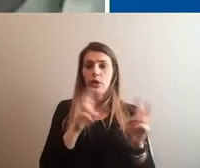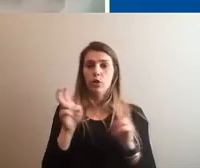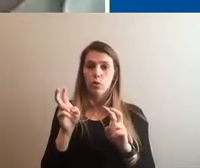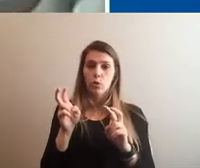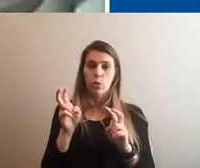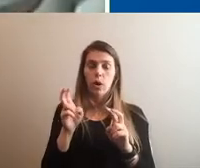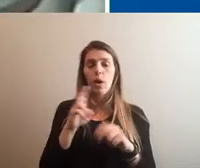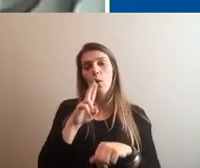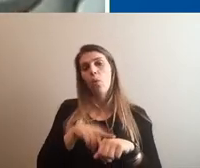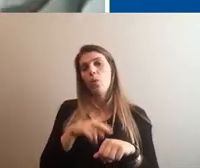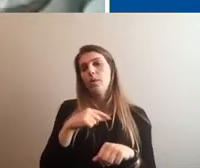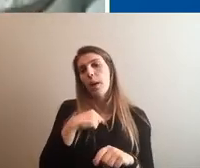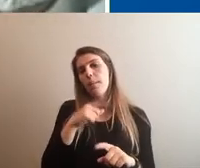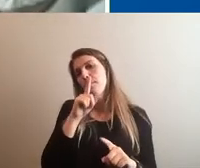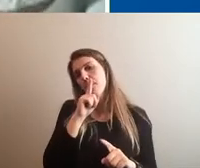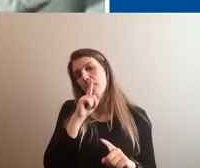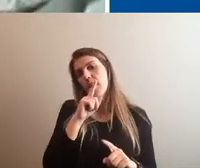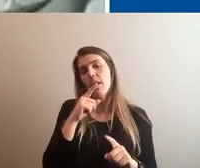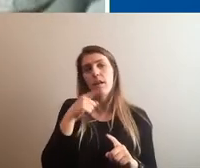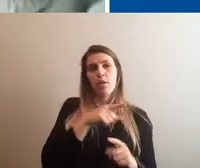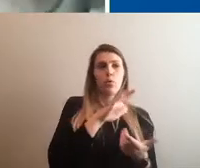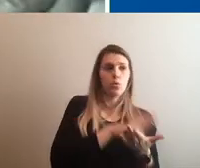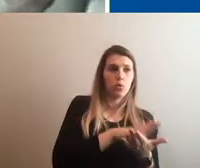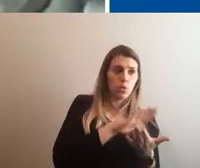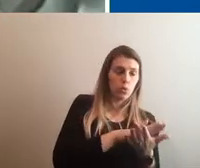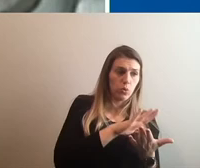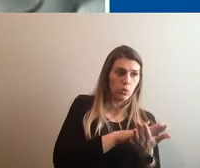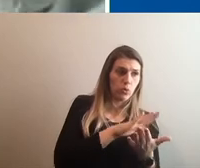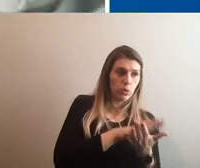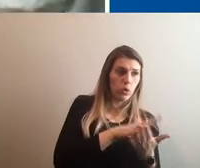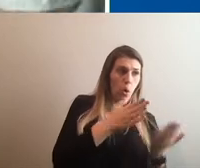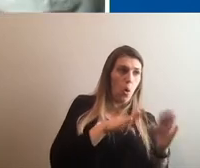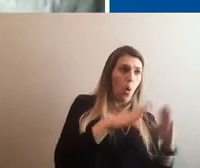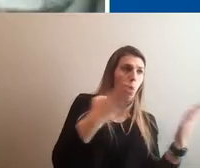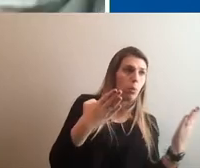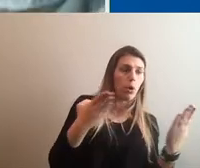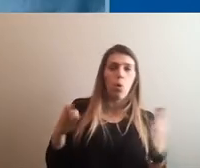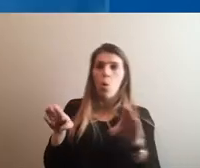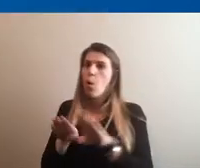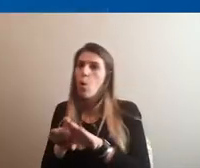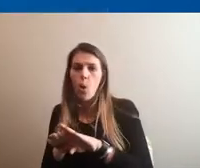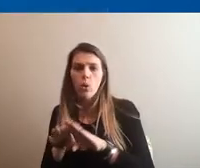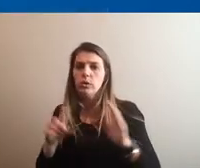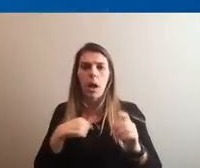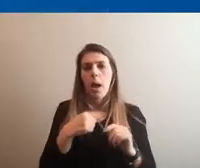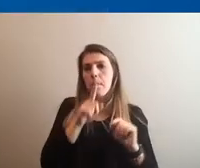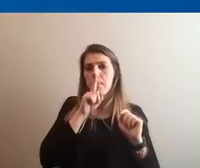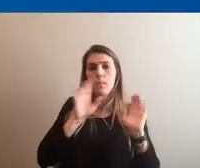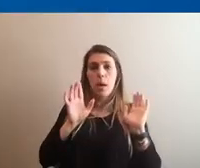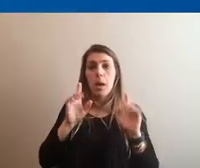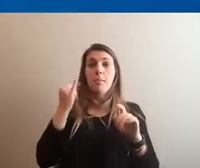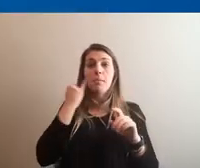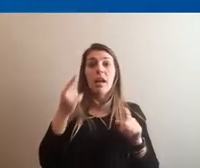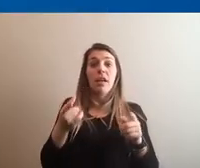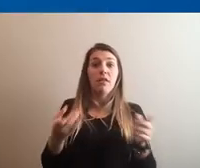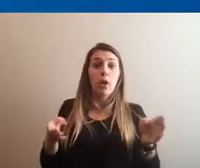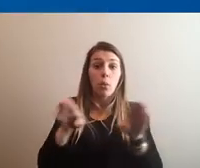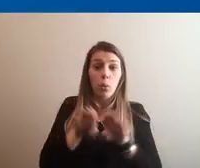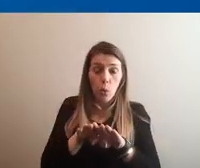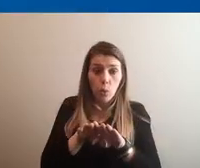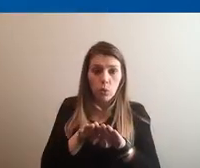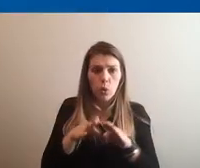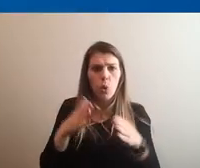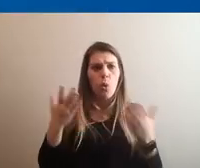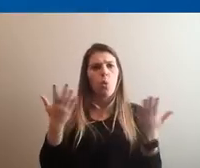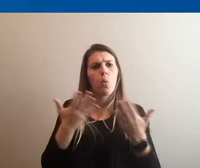and I'm not referring to the question of whether schools should have been opened or closed. I'm just simply referring to the fact that when they were closed, what was